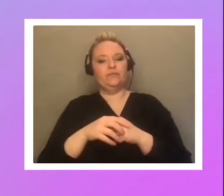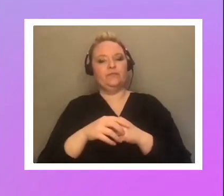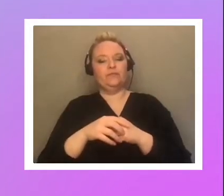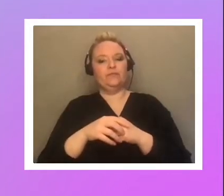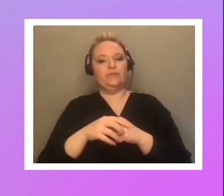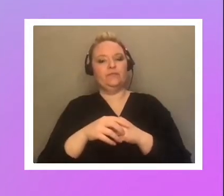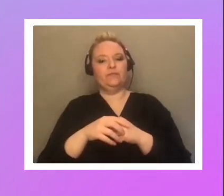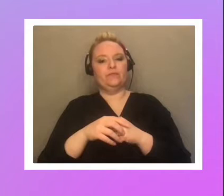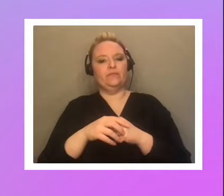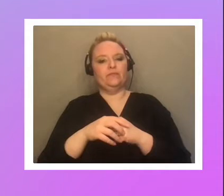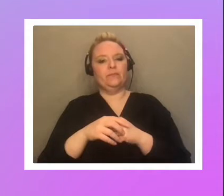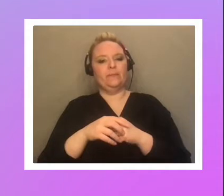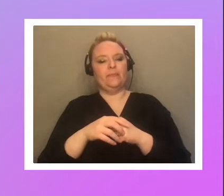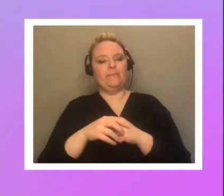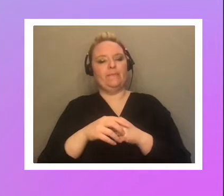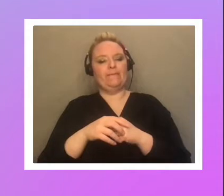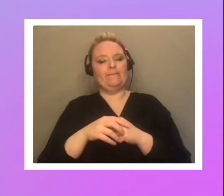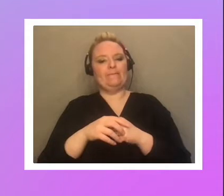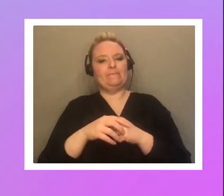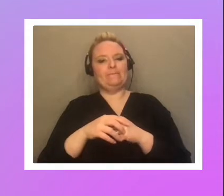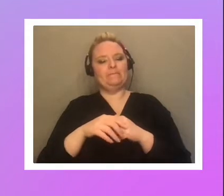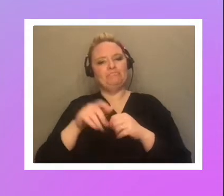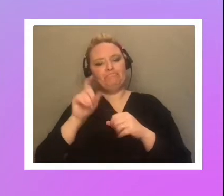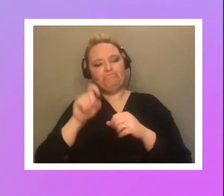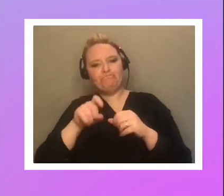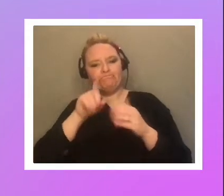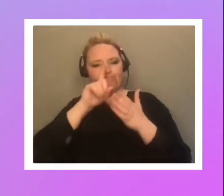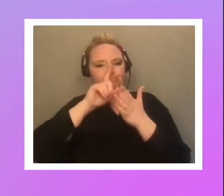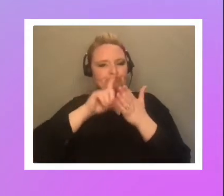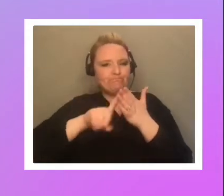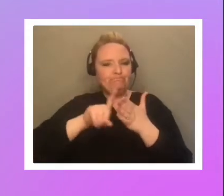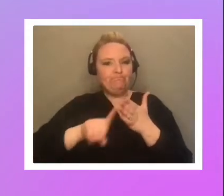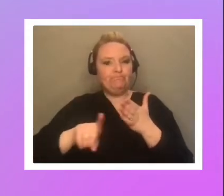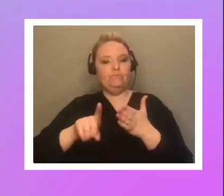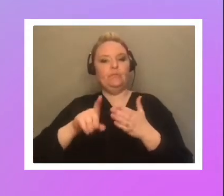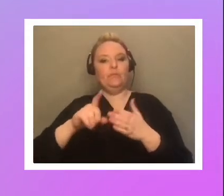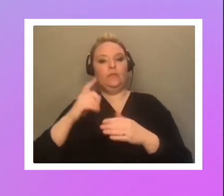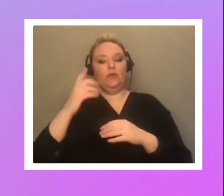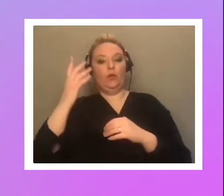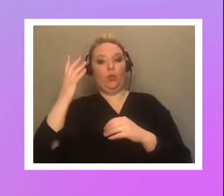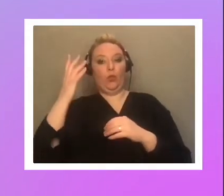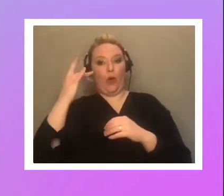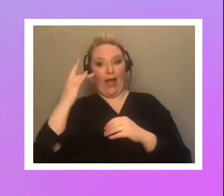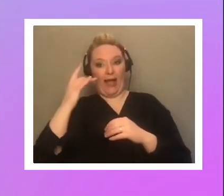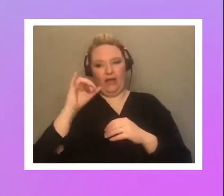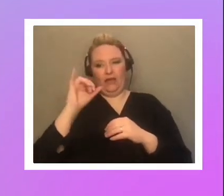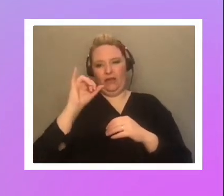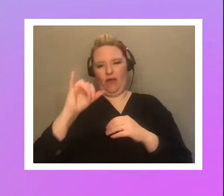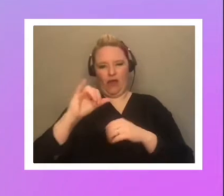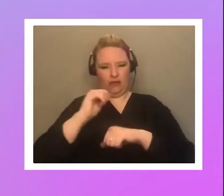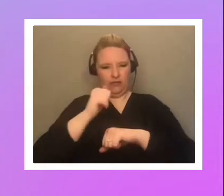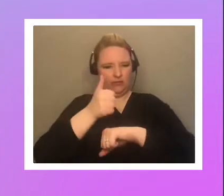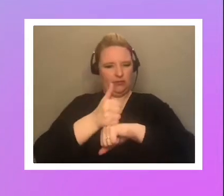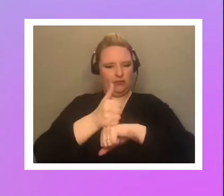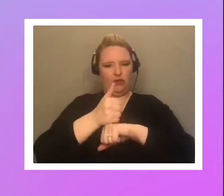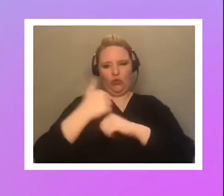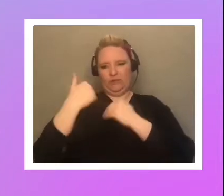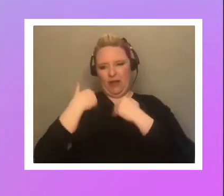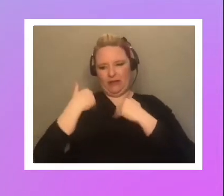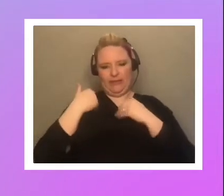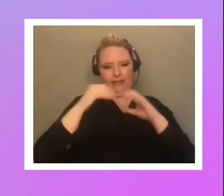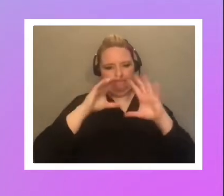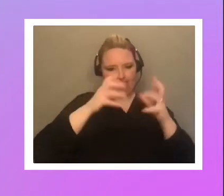So you want to take a look at that because it actually breaks down the